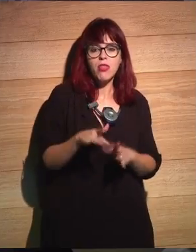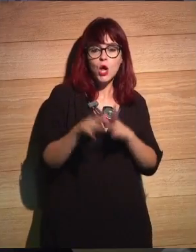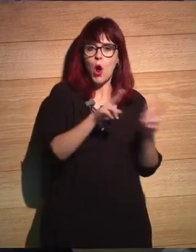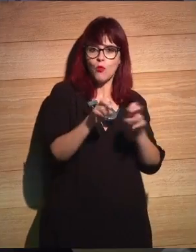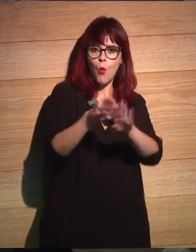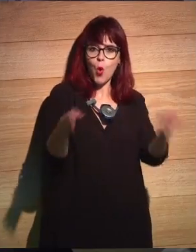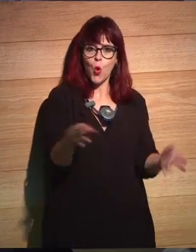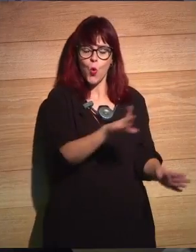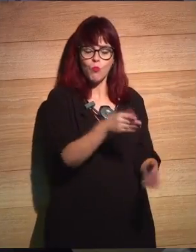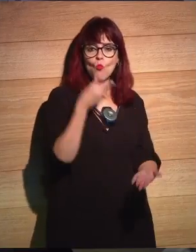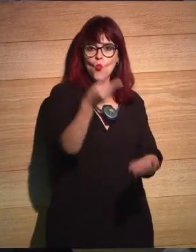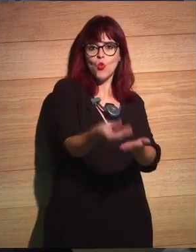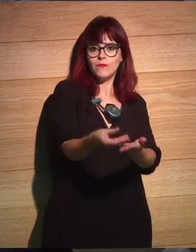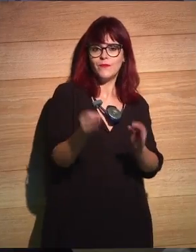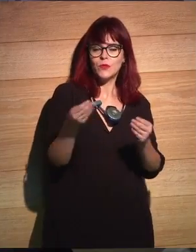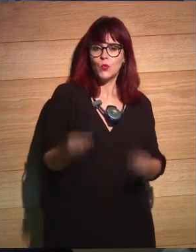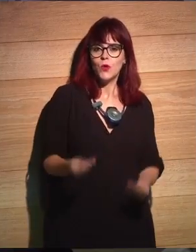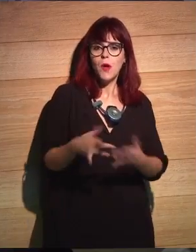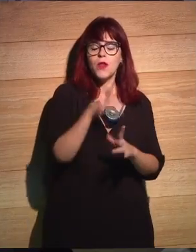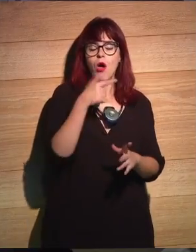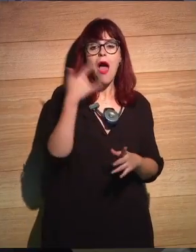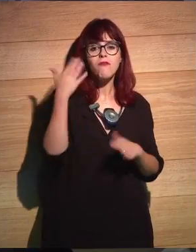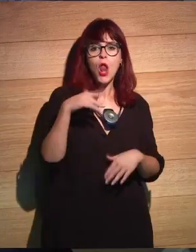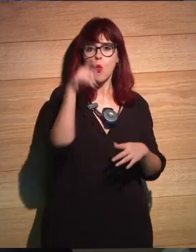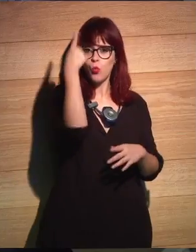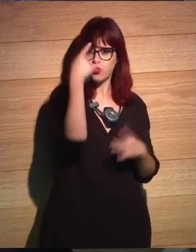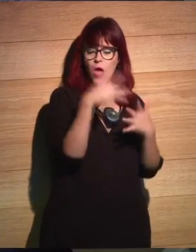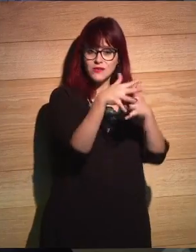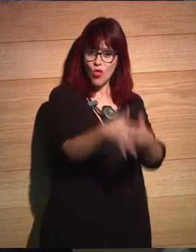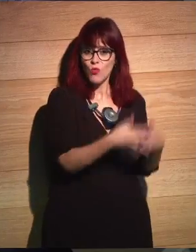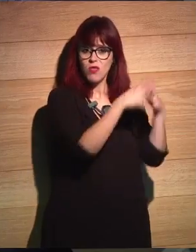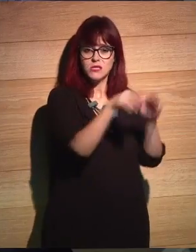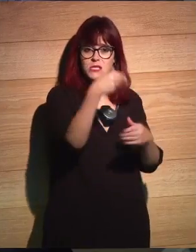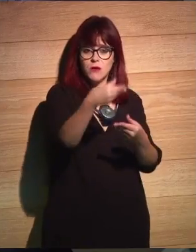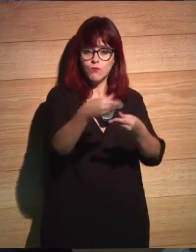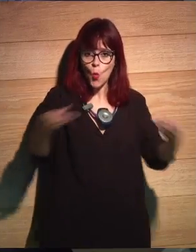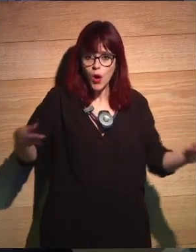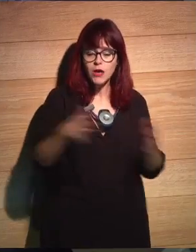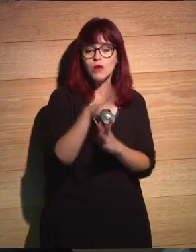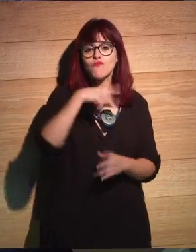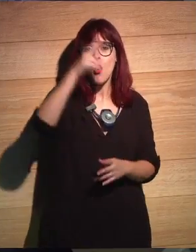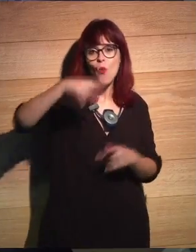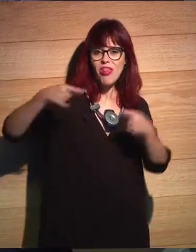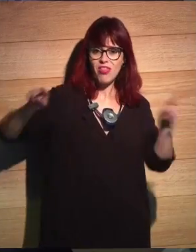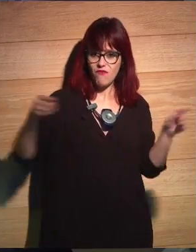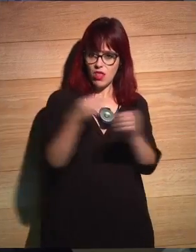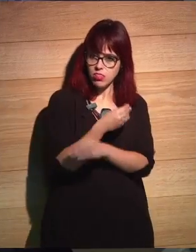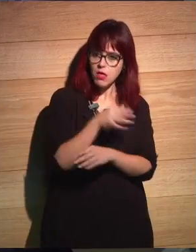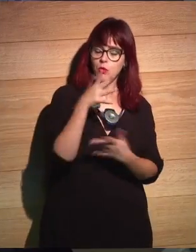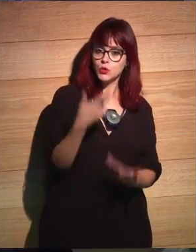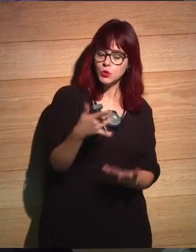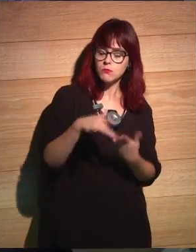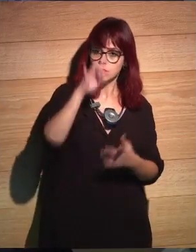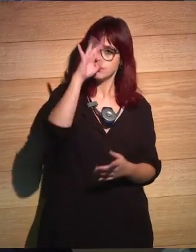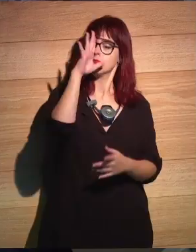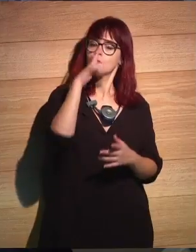a place in our bookstores. Alan was saying that presence is not